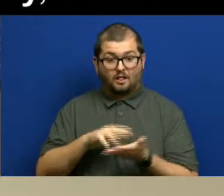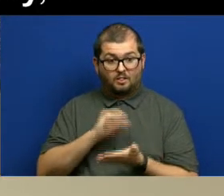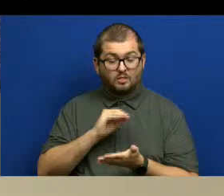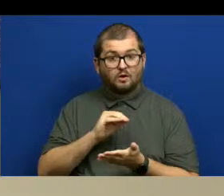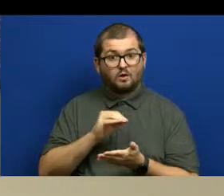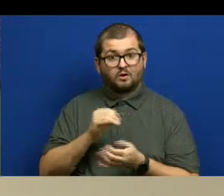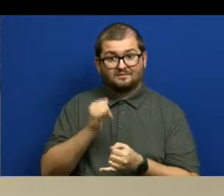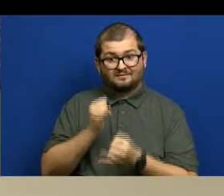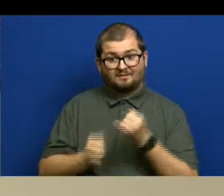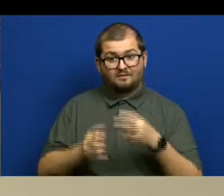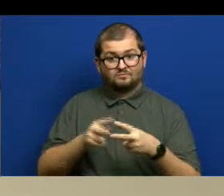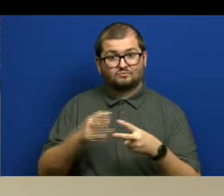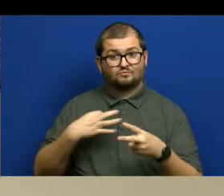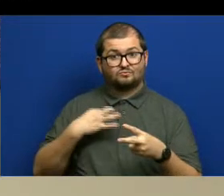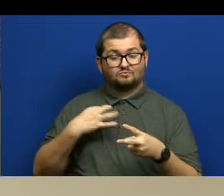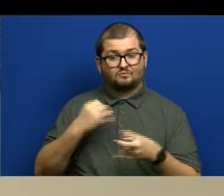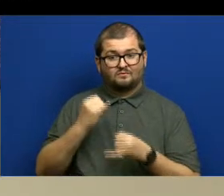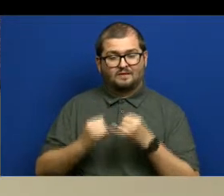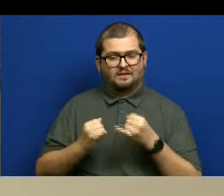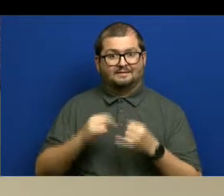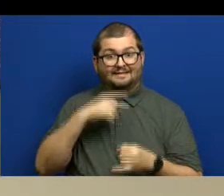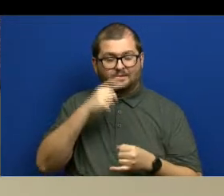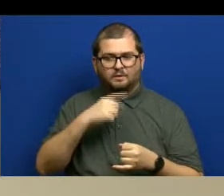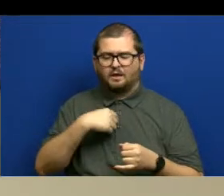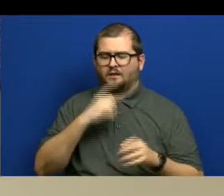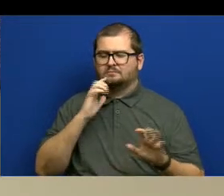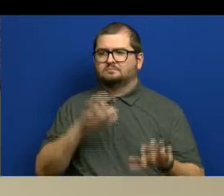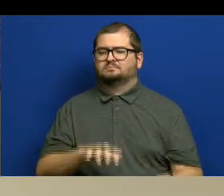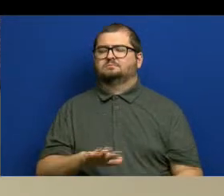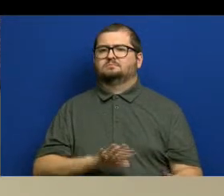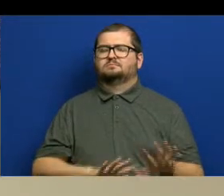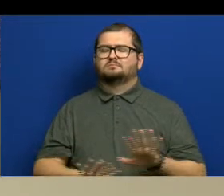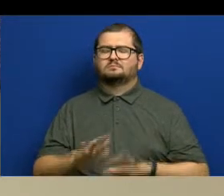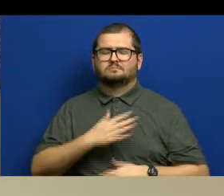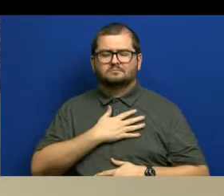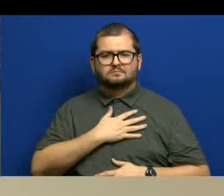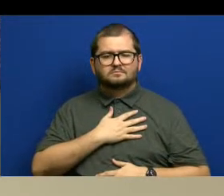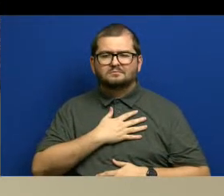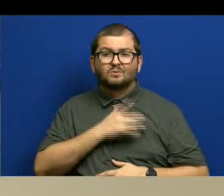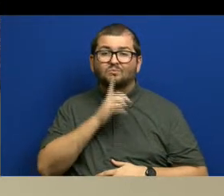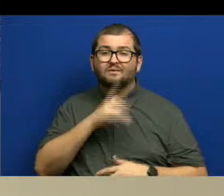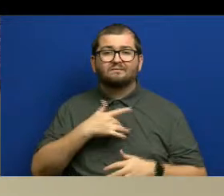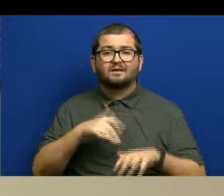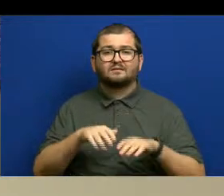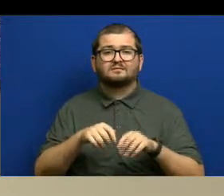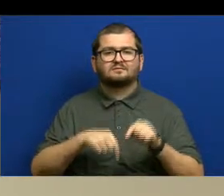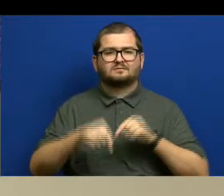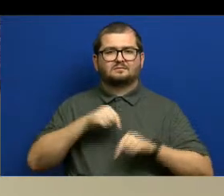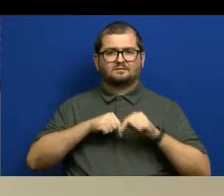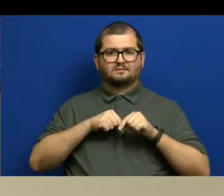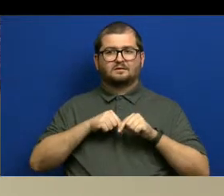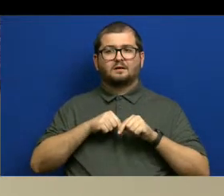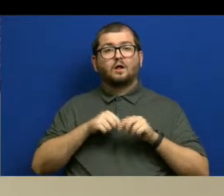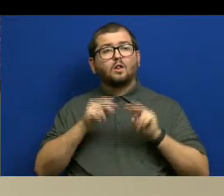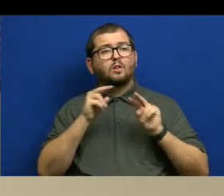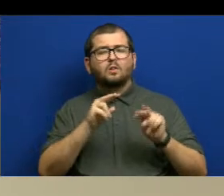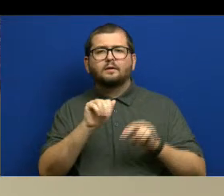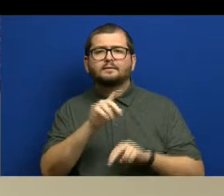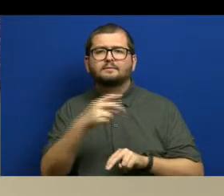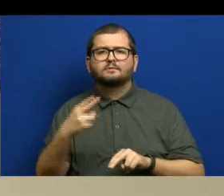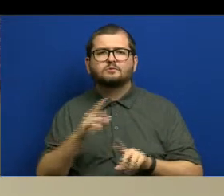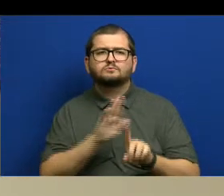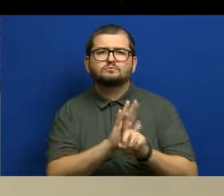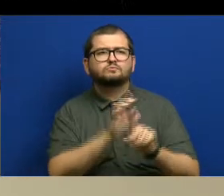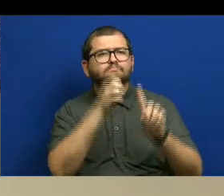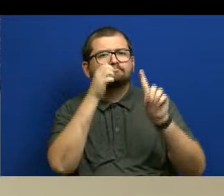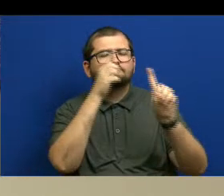are both hearing, to say the least. To me, it is a step backward. One only has to look at the ACDHH's mission, vision, and